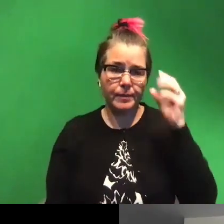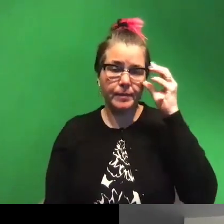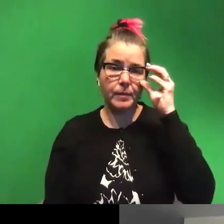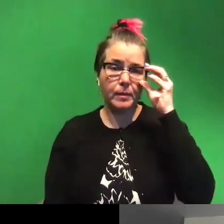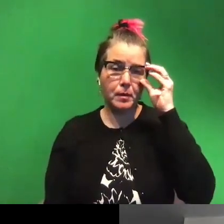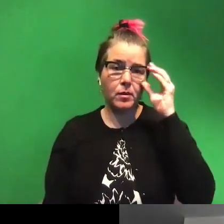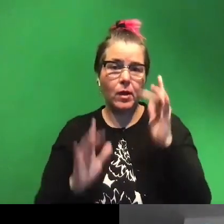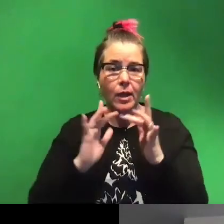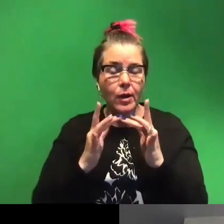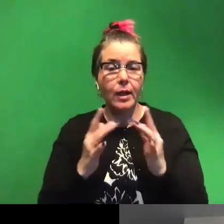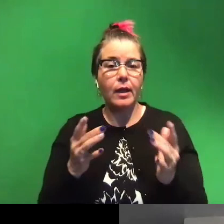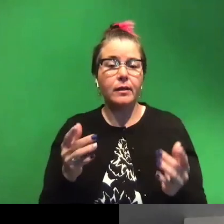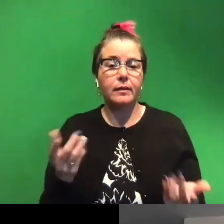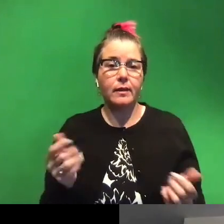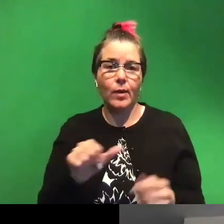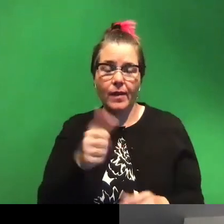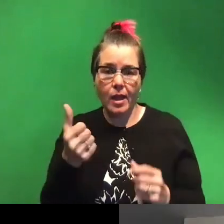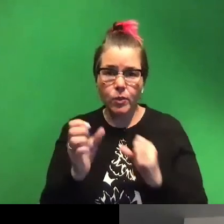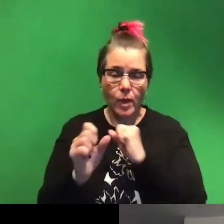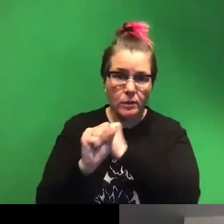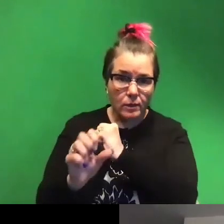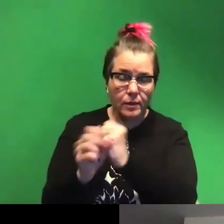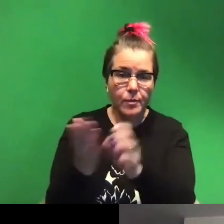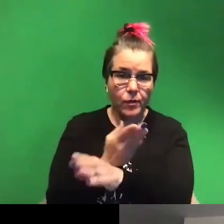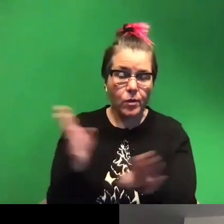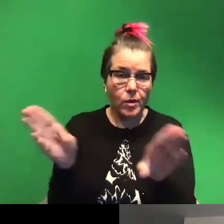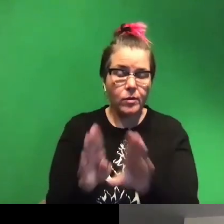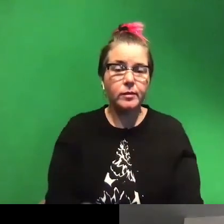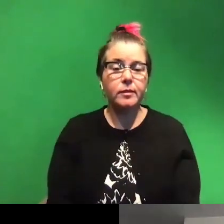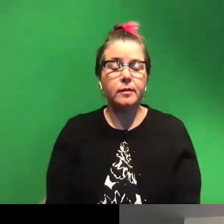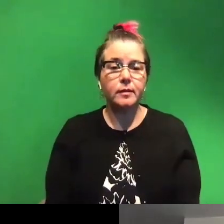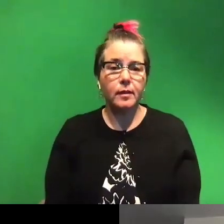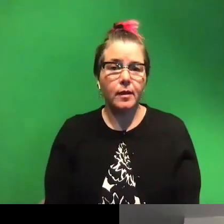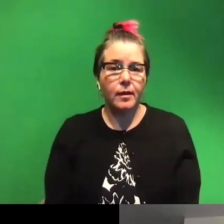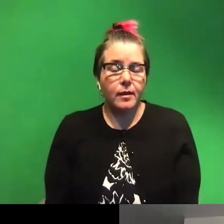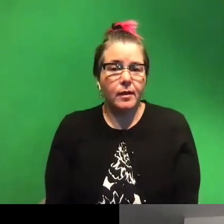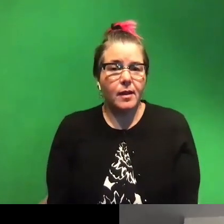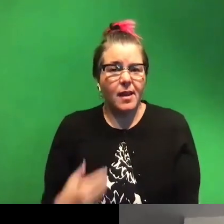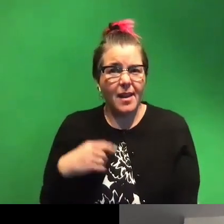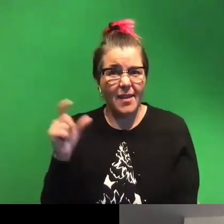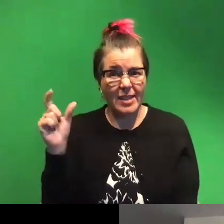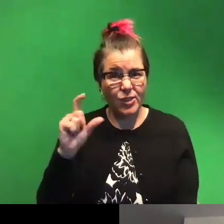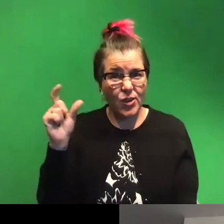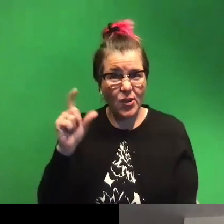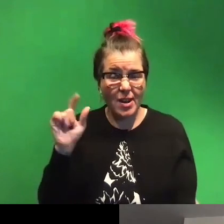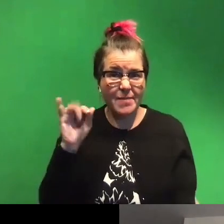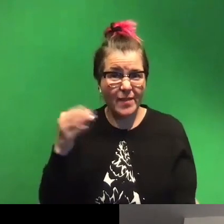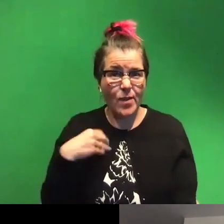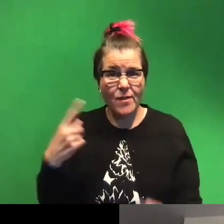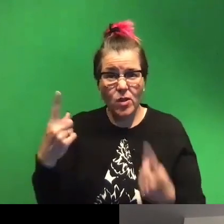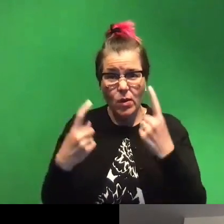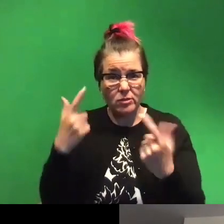on the internet? And is there anything else you'd like to plug before we wrap up? I have Instagram. If you have questions, you